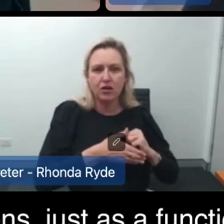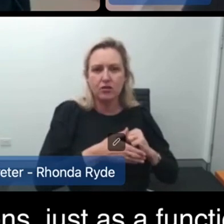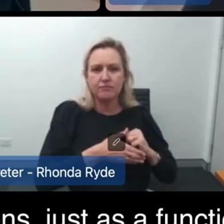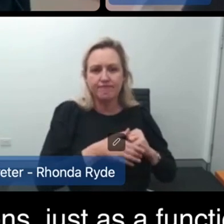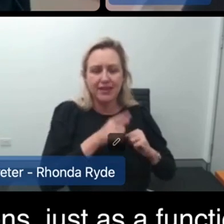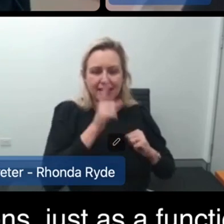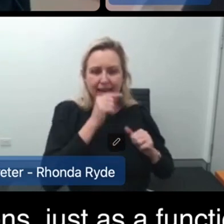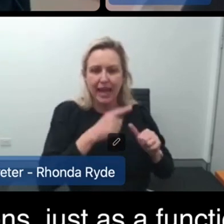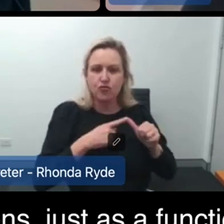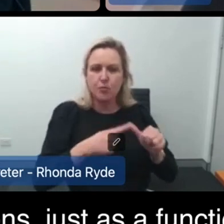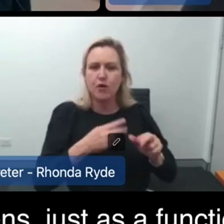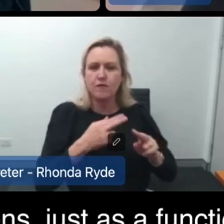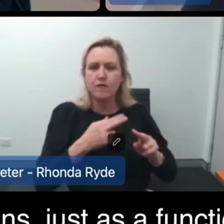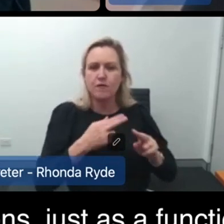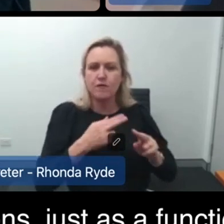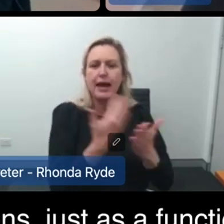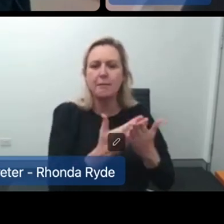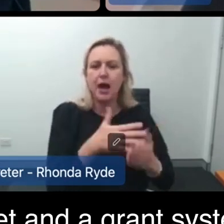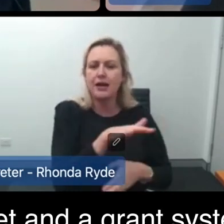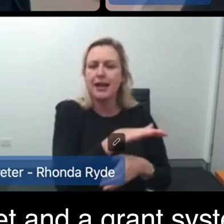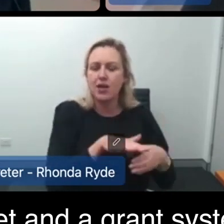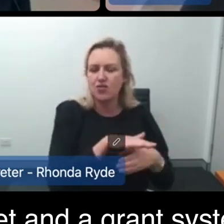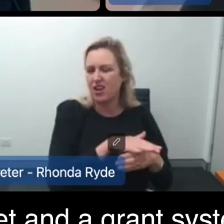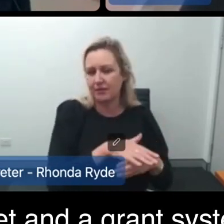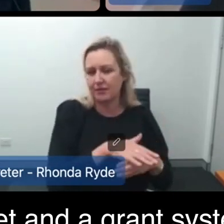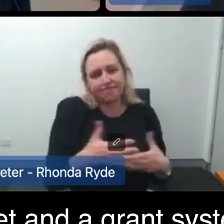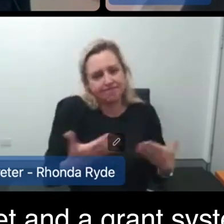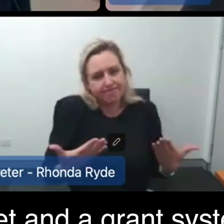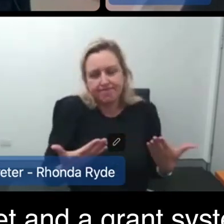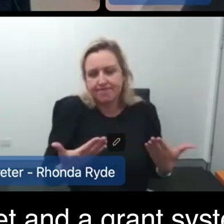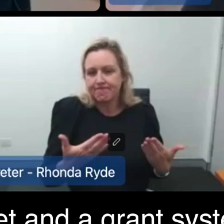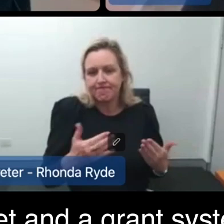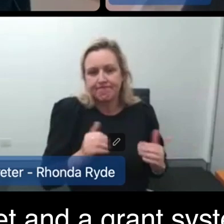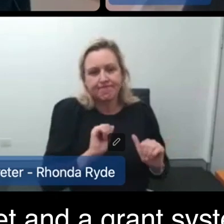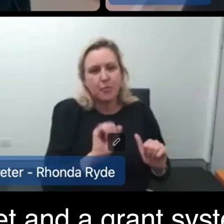respond to demand areas in certain locations, just as a function of what has been a